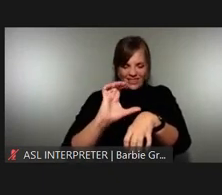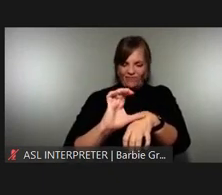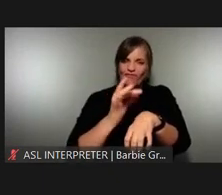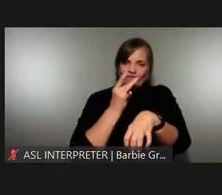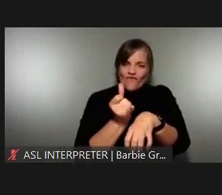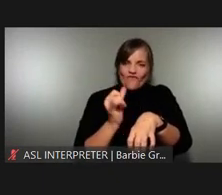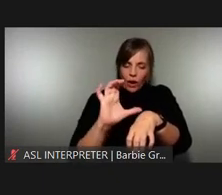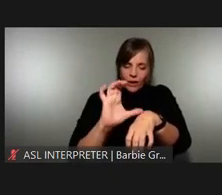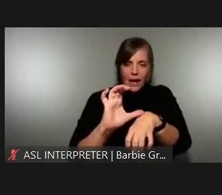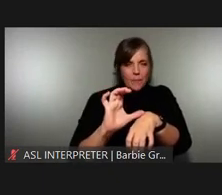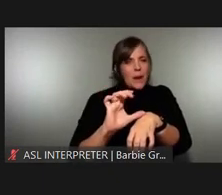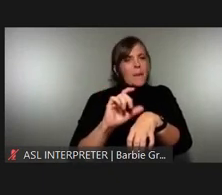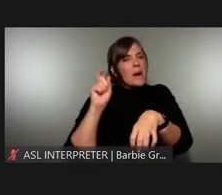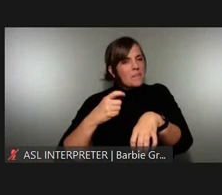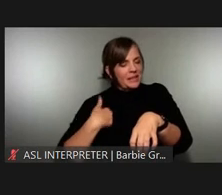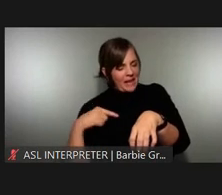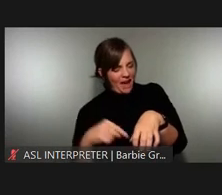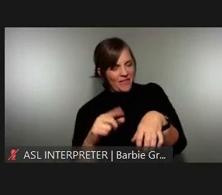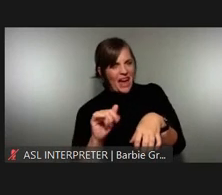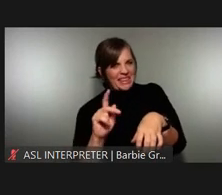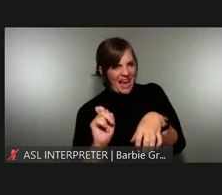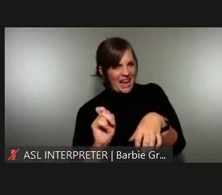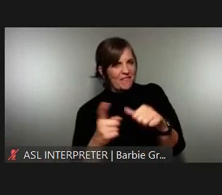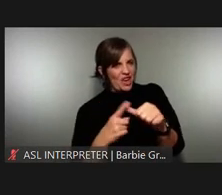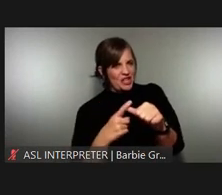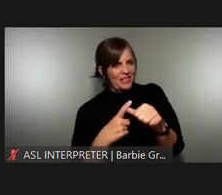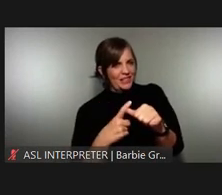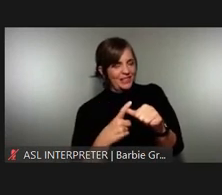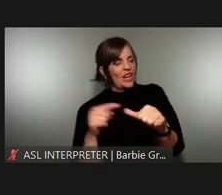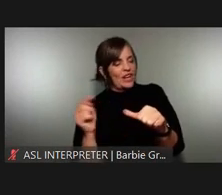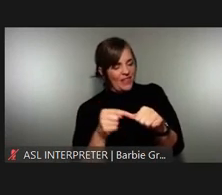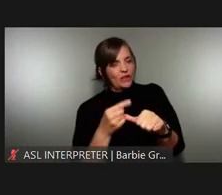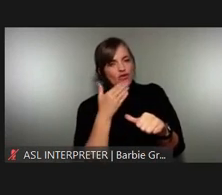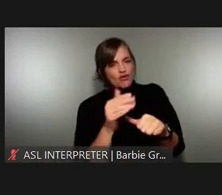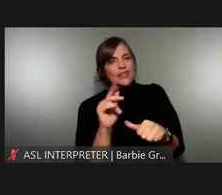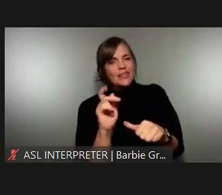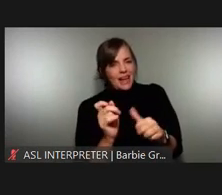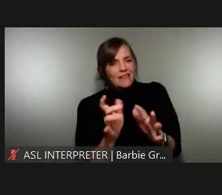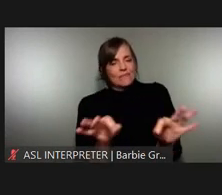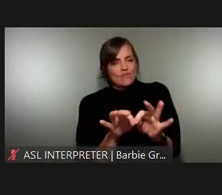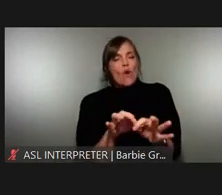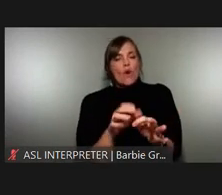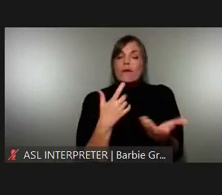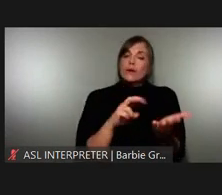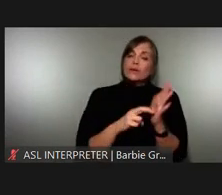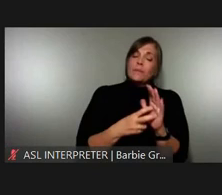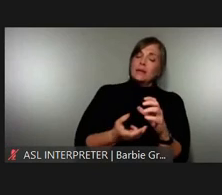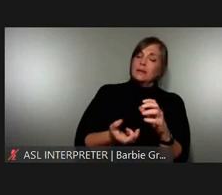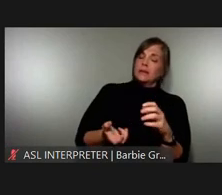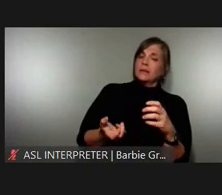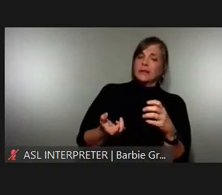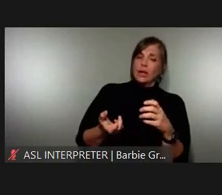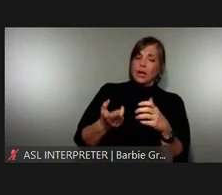able to communicate the value that you're bringing. Putting the both of those together really drives change in the way the community